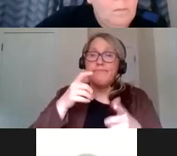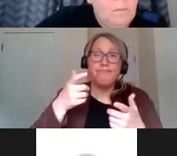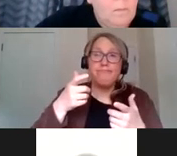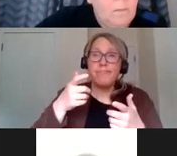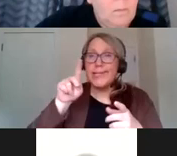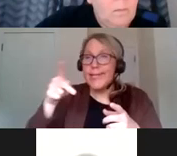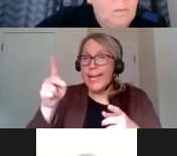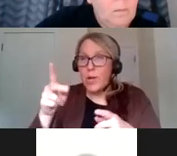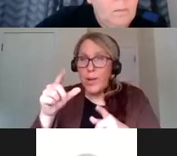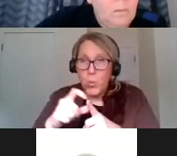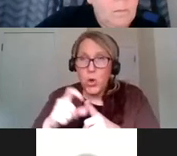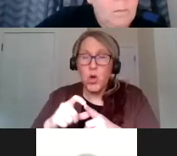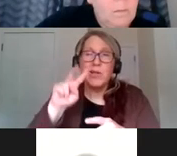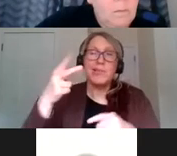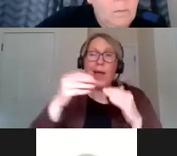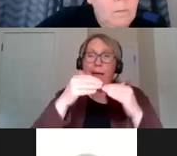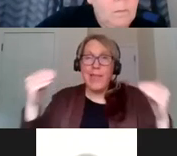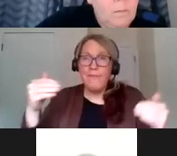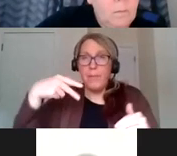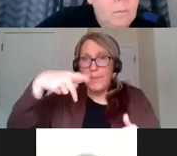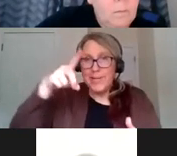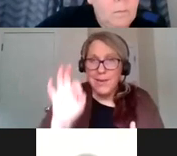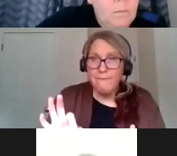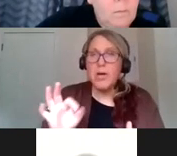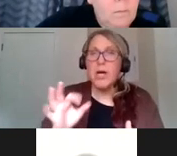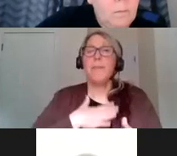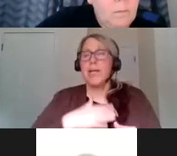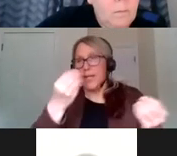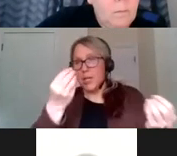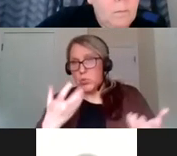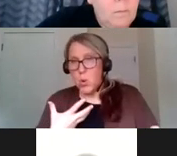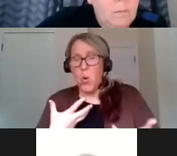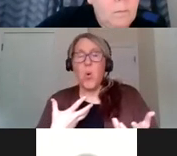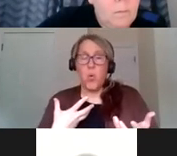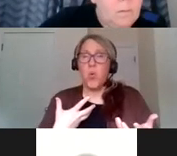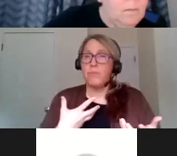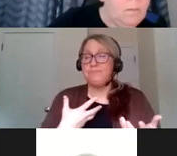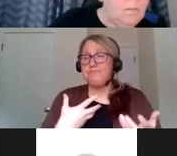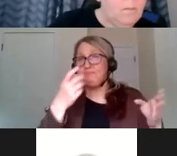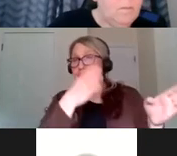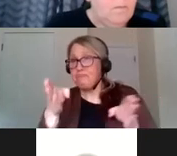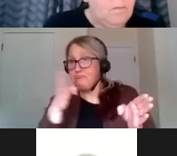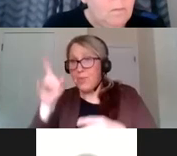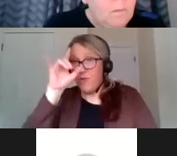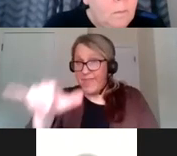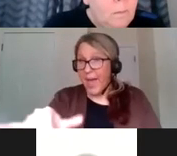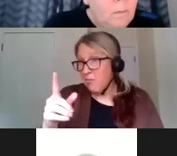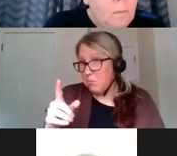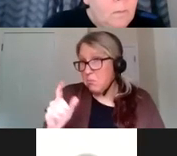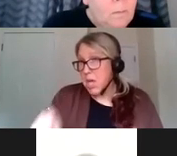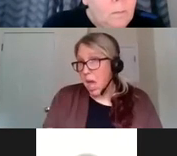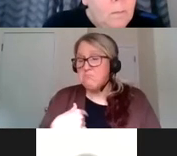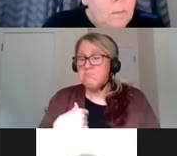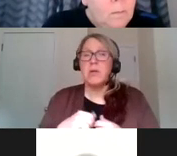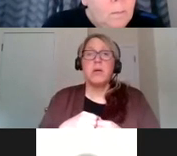want second level Adobe PDF, please let us know so we can make arrangements to do so.